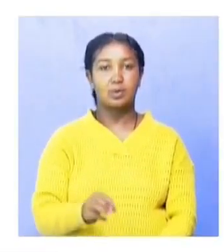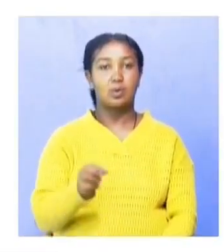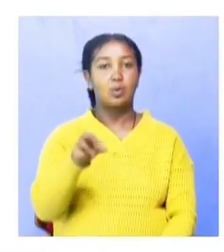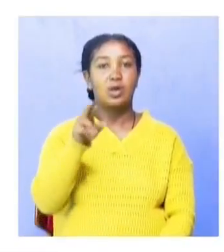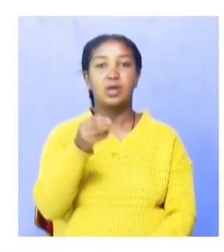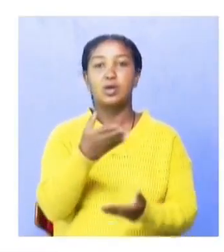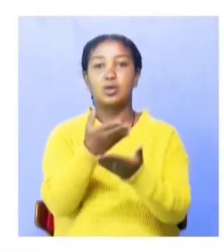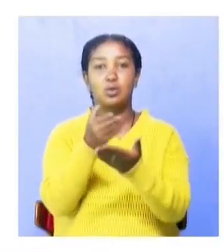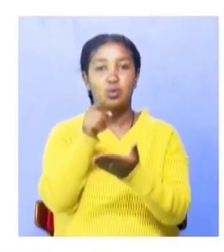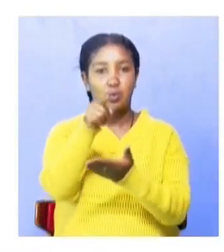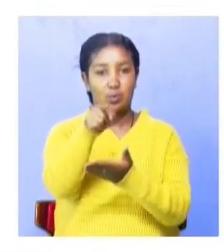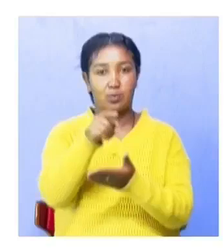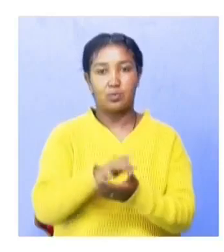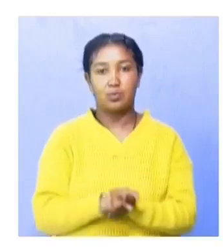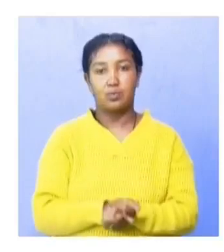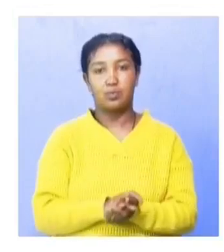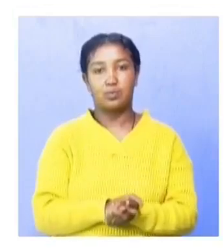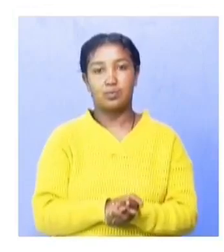you here? Were